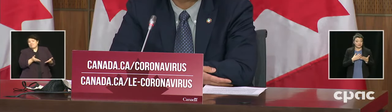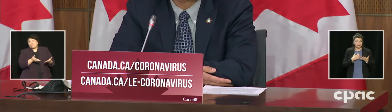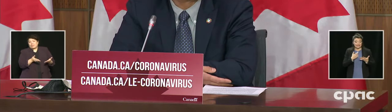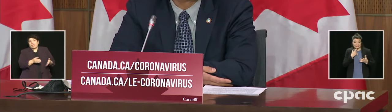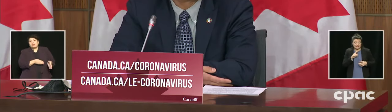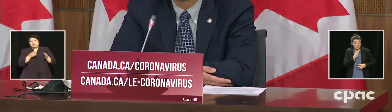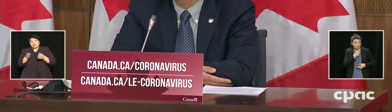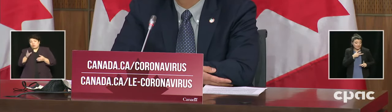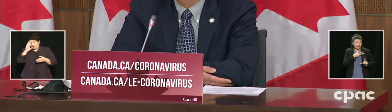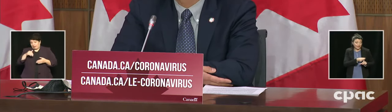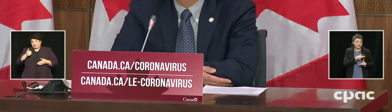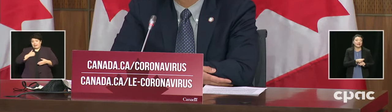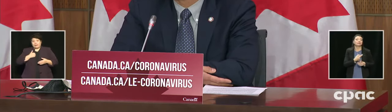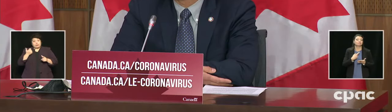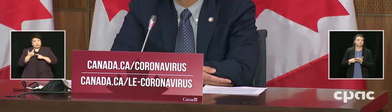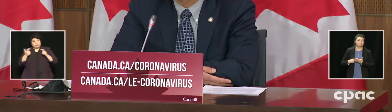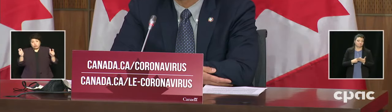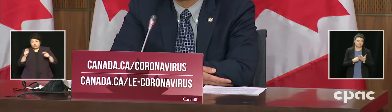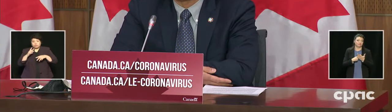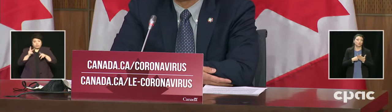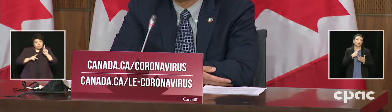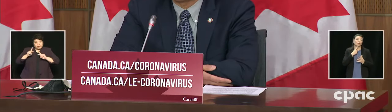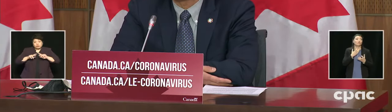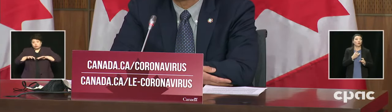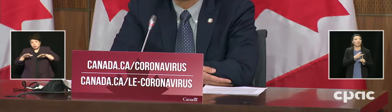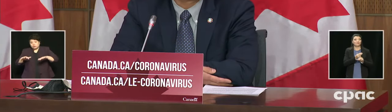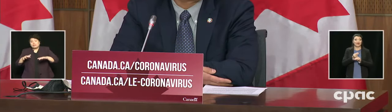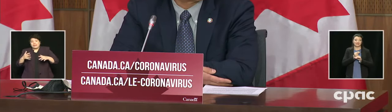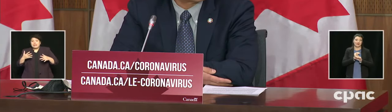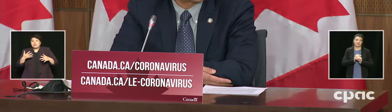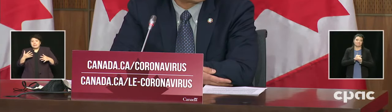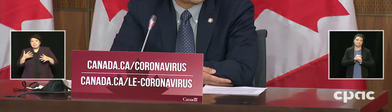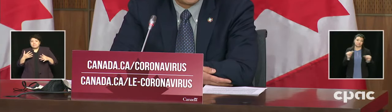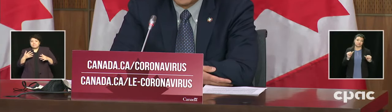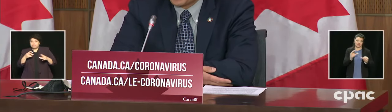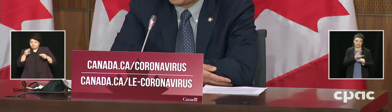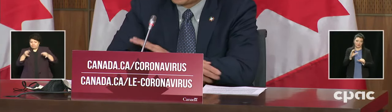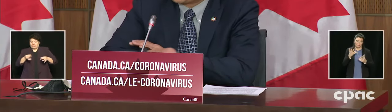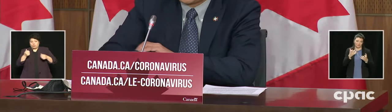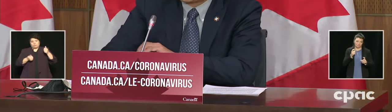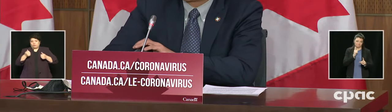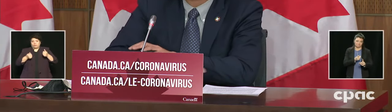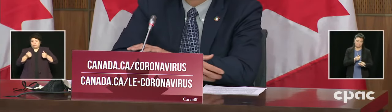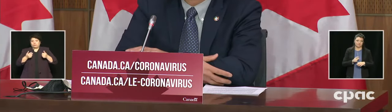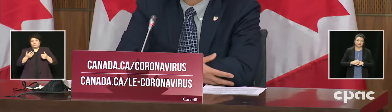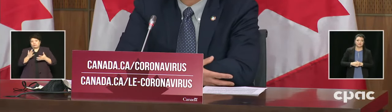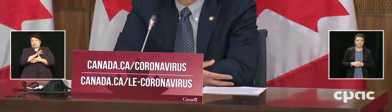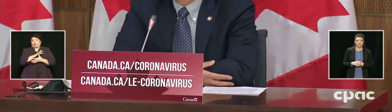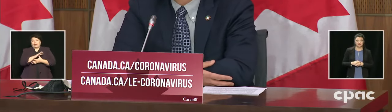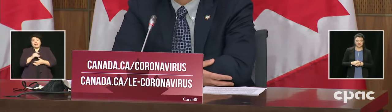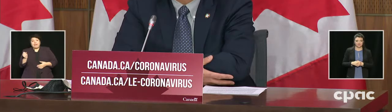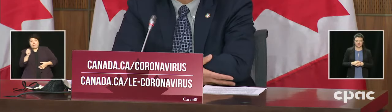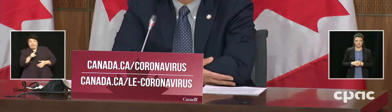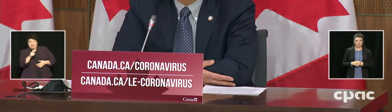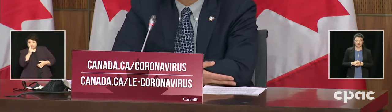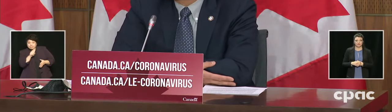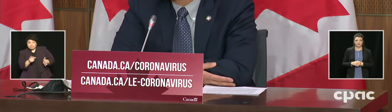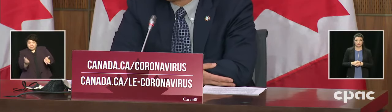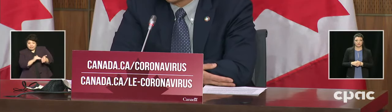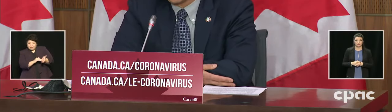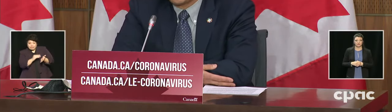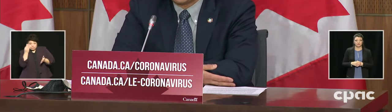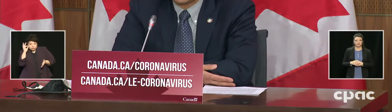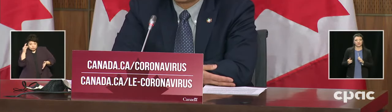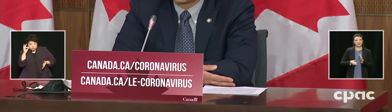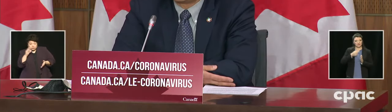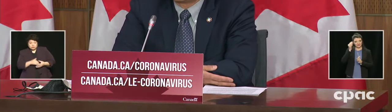country. En français, OK. C'est quoi le... Excuse. Ah oui, c'est